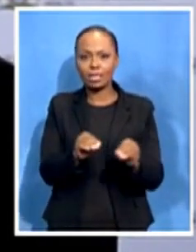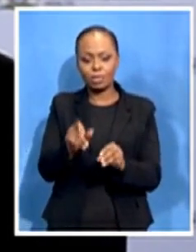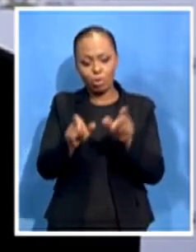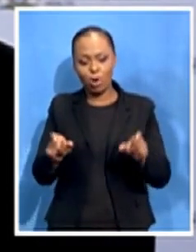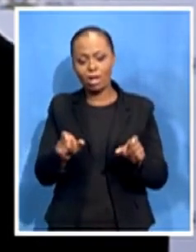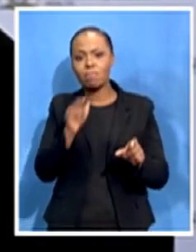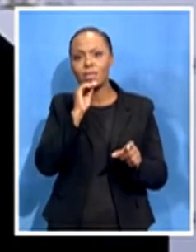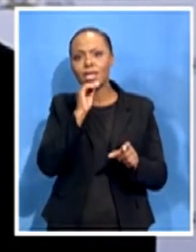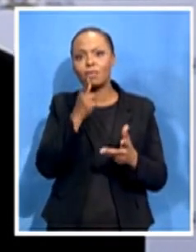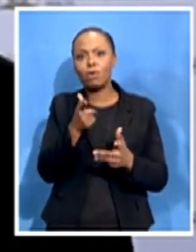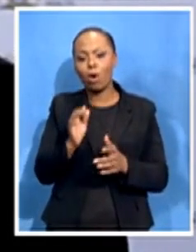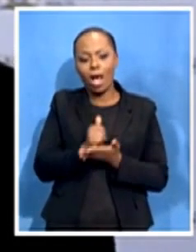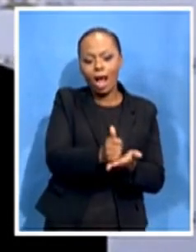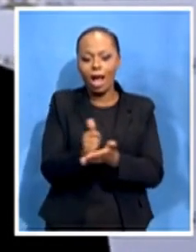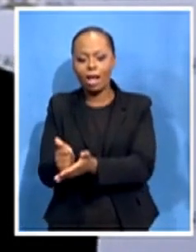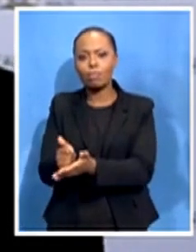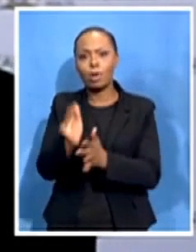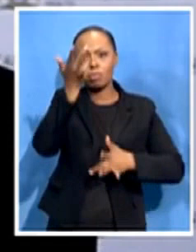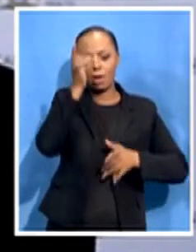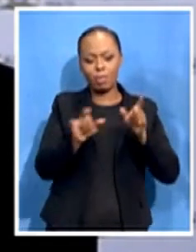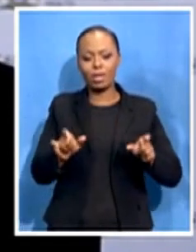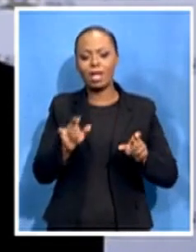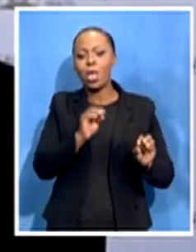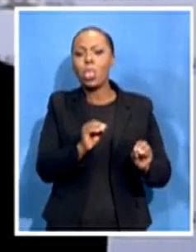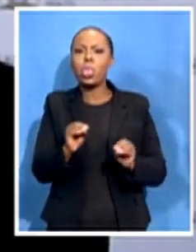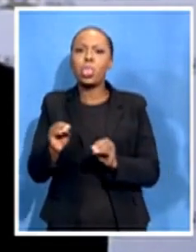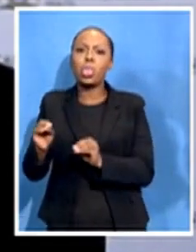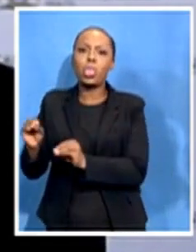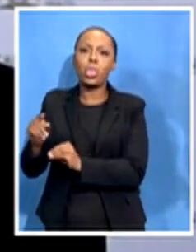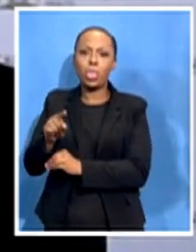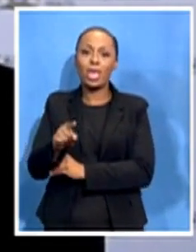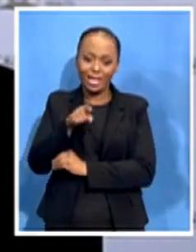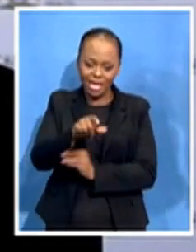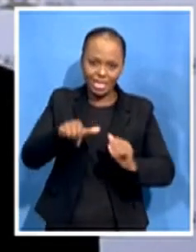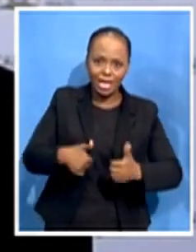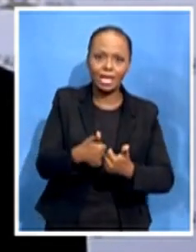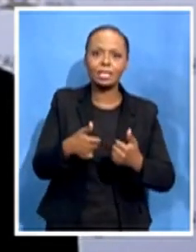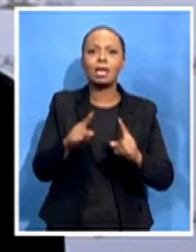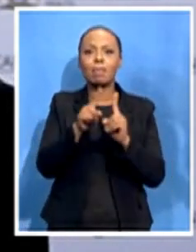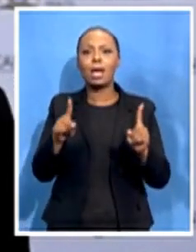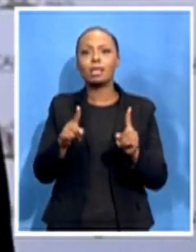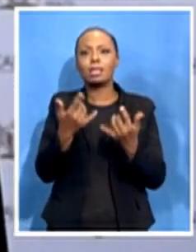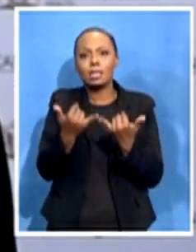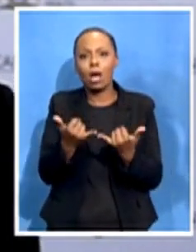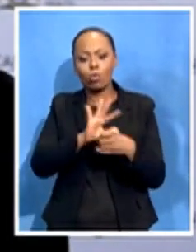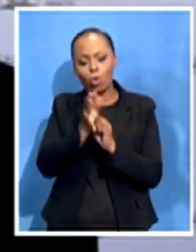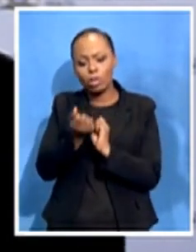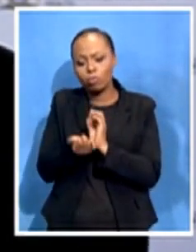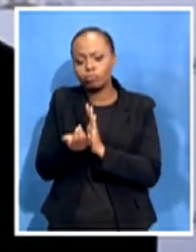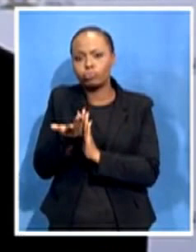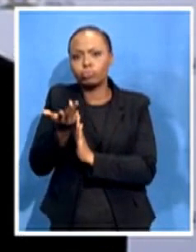has caused the challenge. But because of the increasing numbers, it really created a sense of a crisis